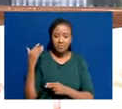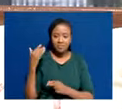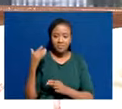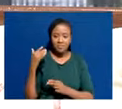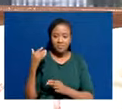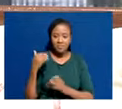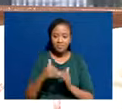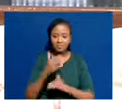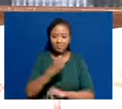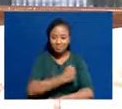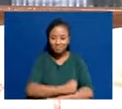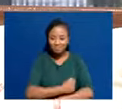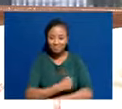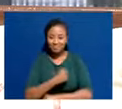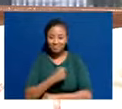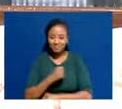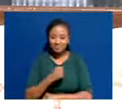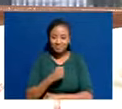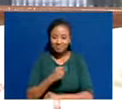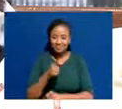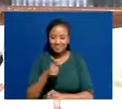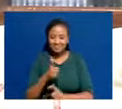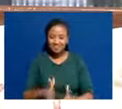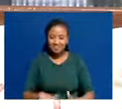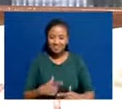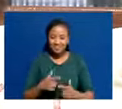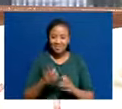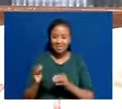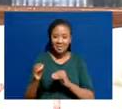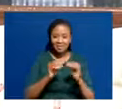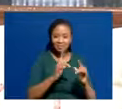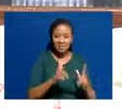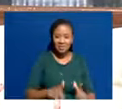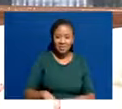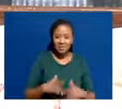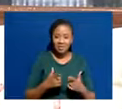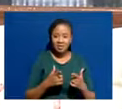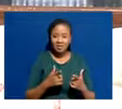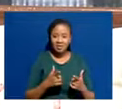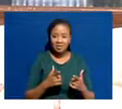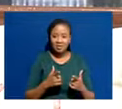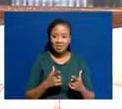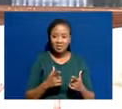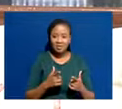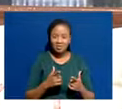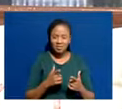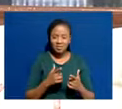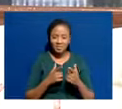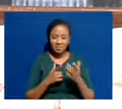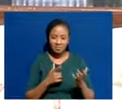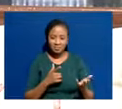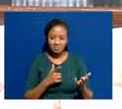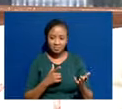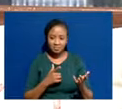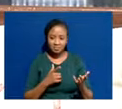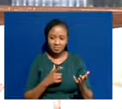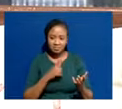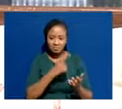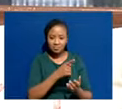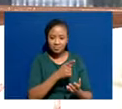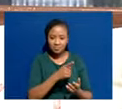school, and in this town I had an SQ here, then I moved. So we put money together. Yeah. And Mwendwa calls me and says,